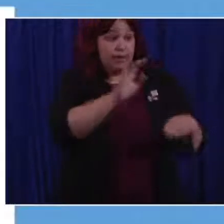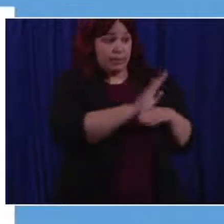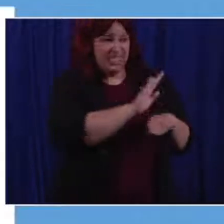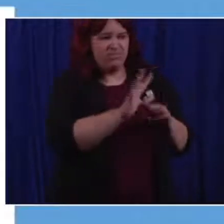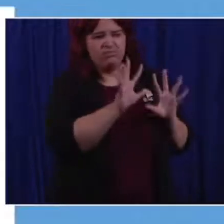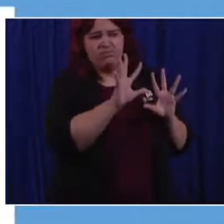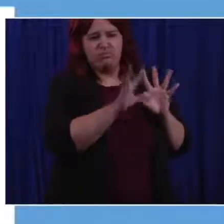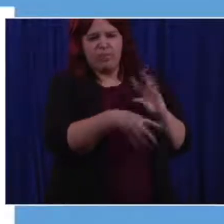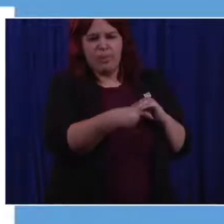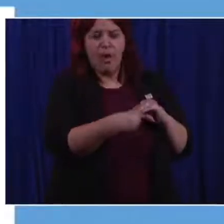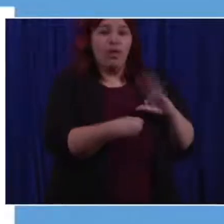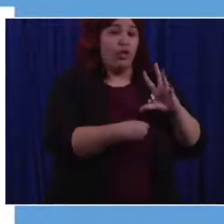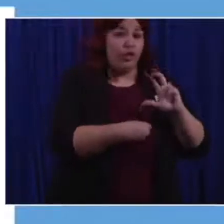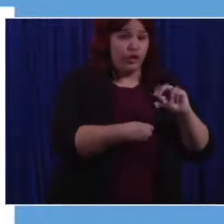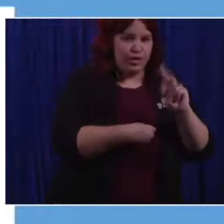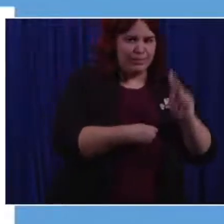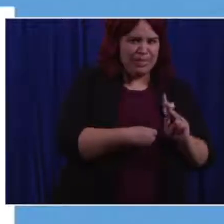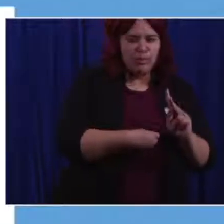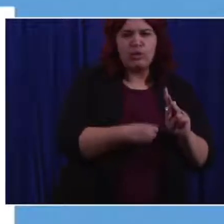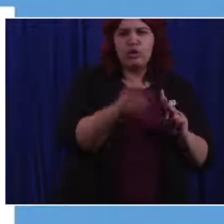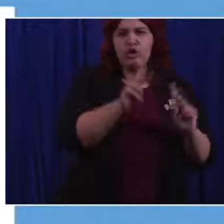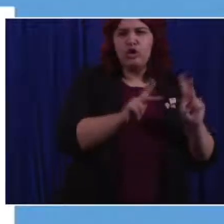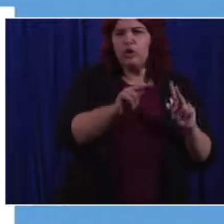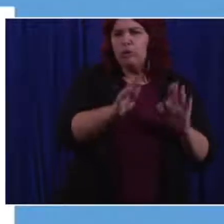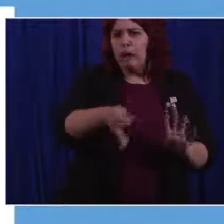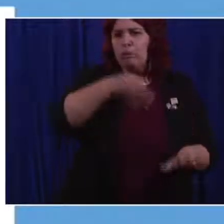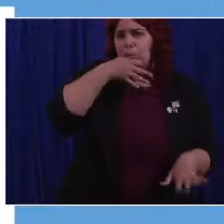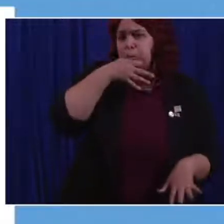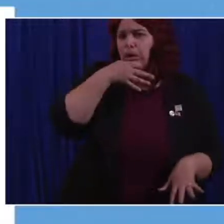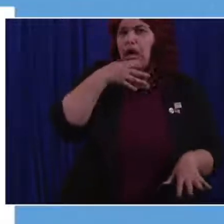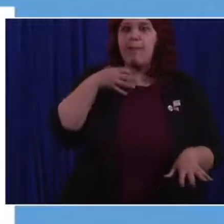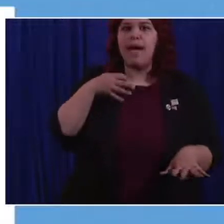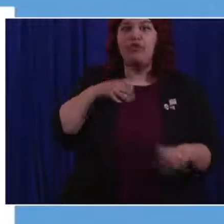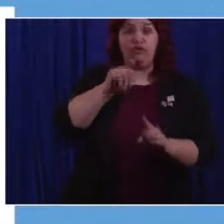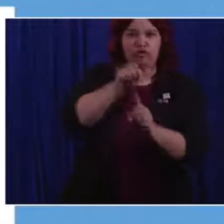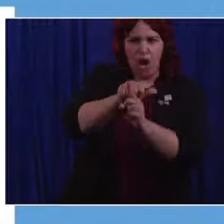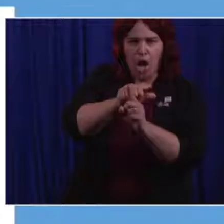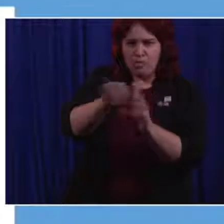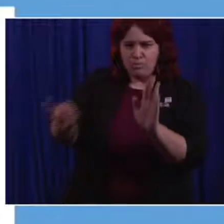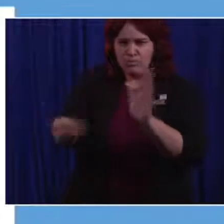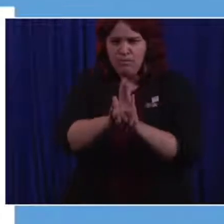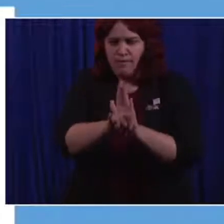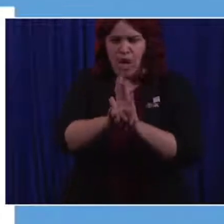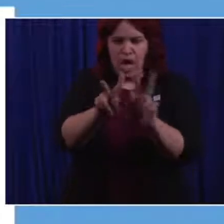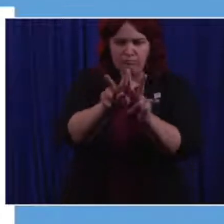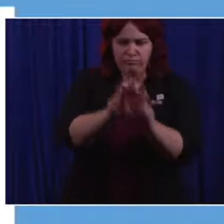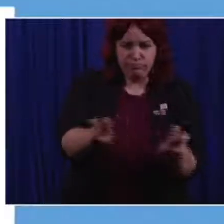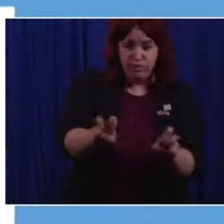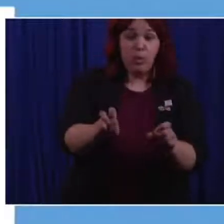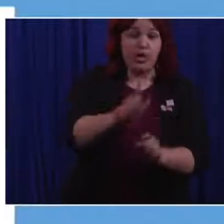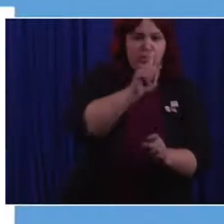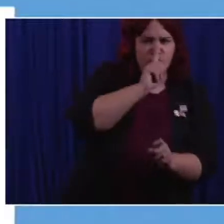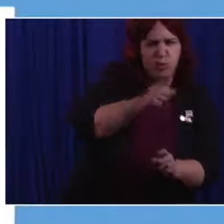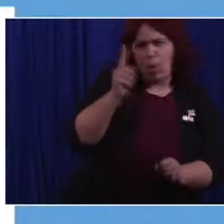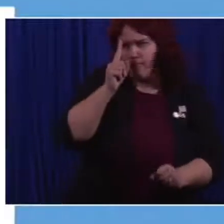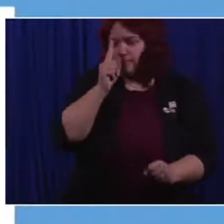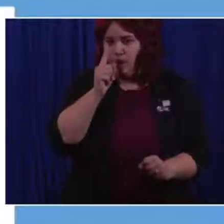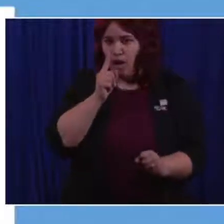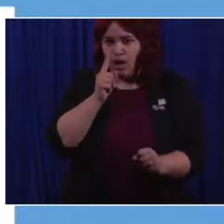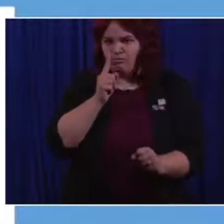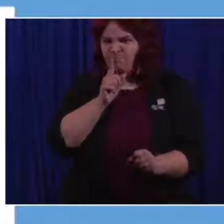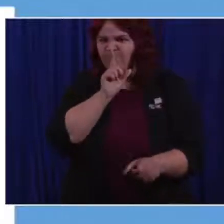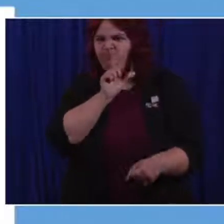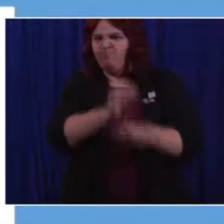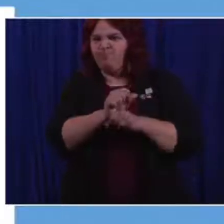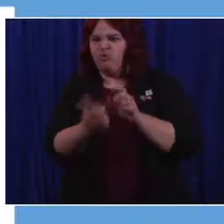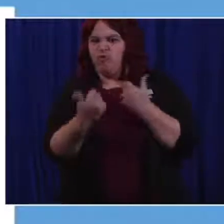have expertise in fraud, in claims processing, insurance, and call centers. I think it's really important